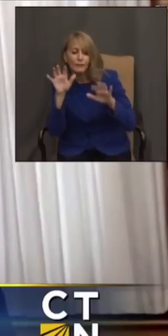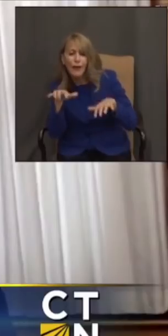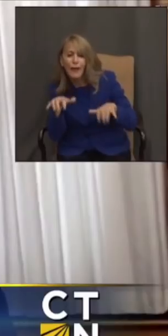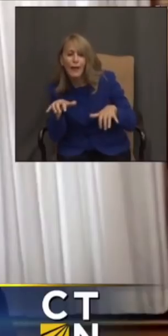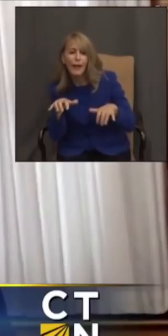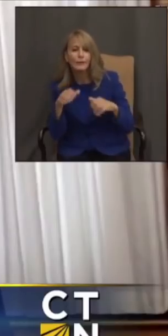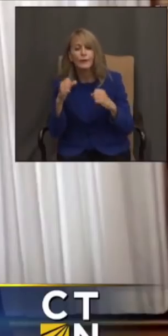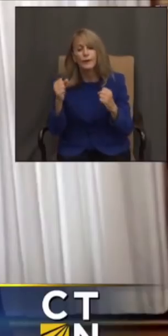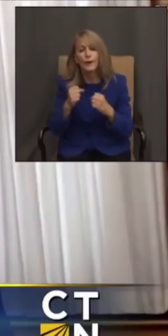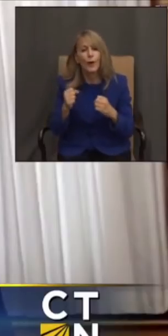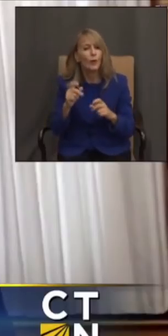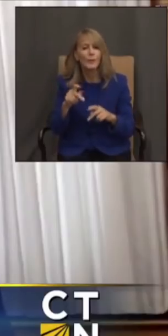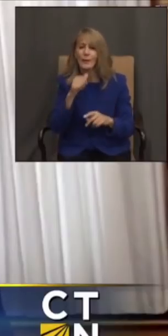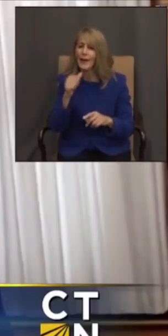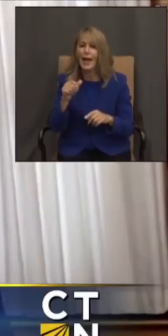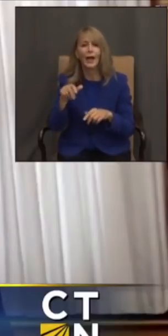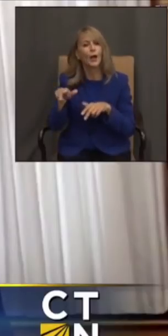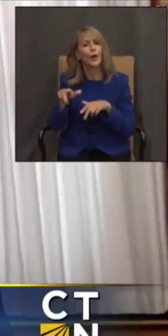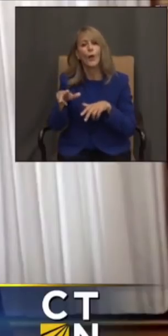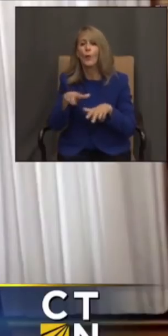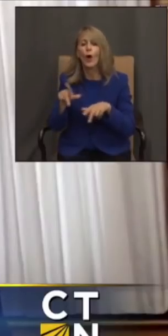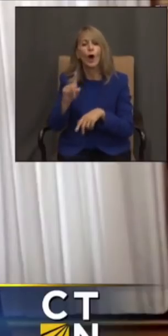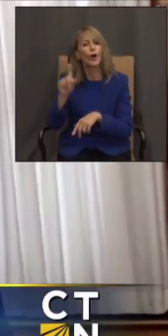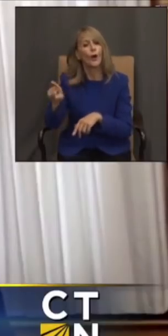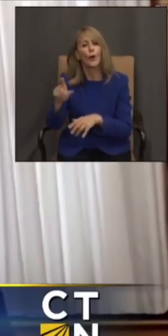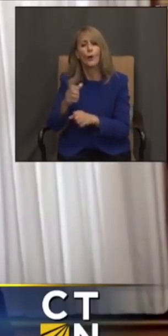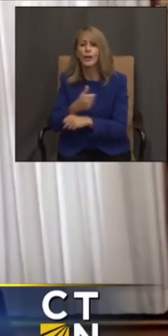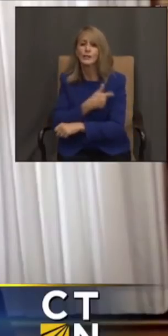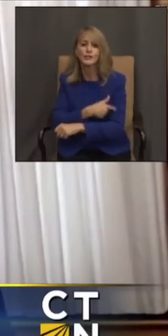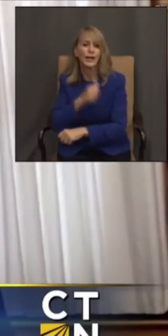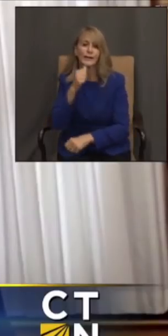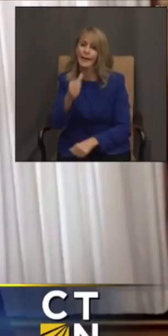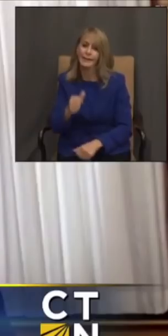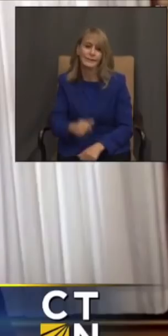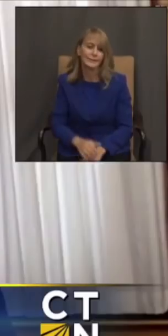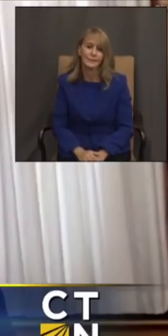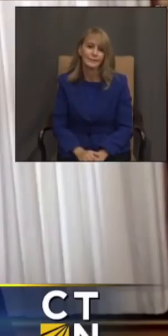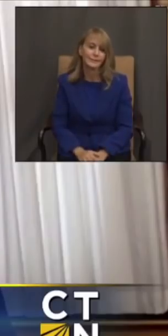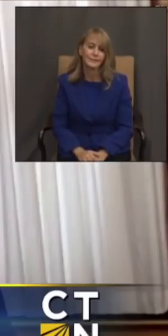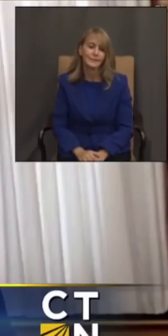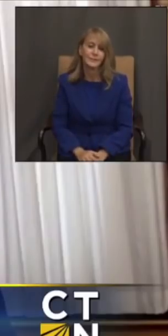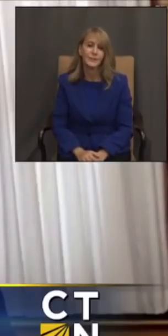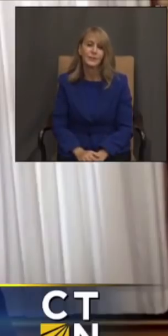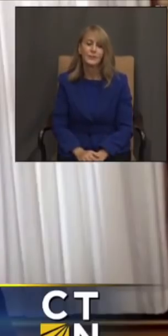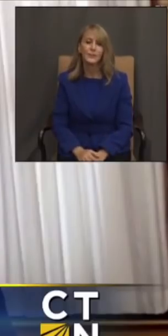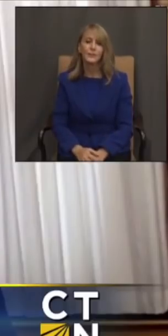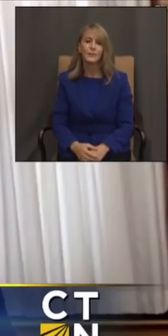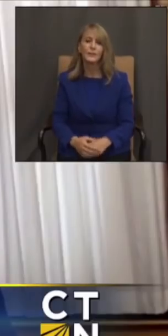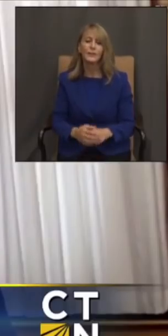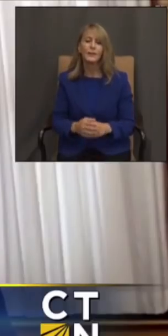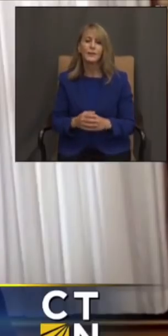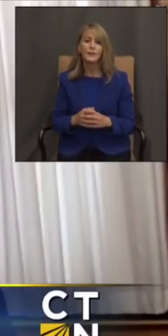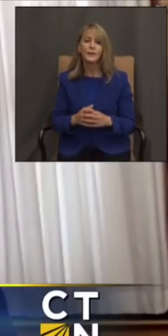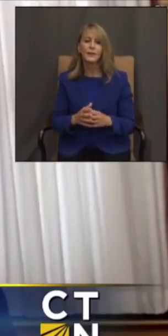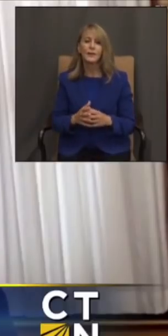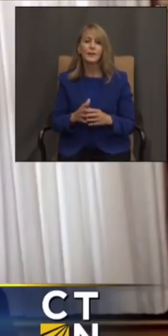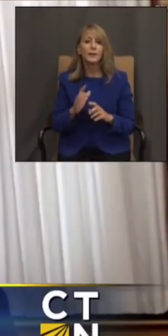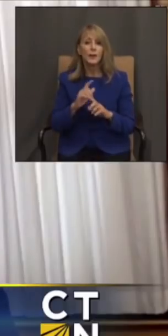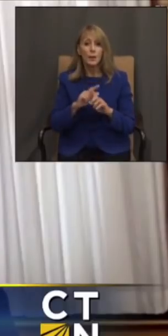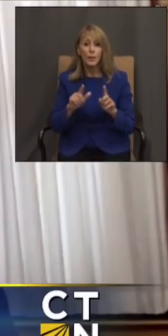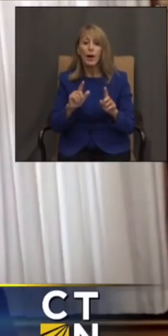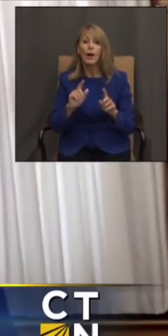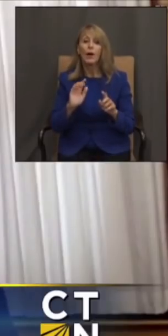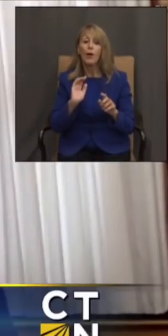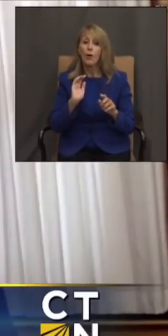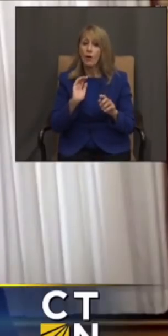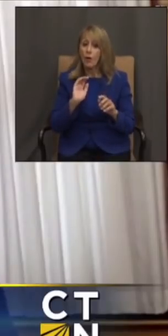may not see their best business today. But we are also working with all of our local